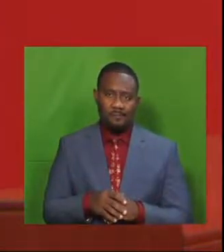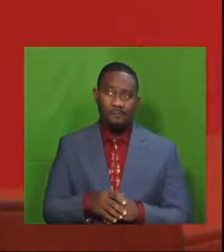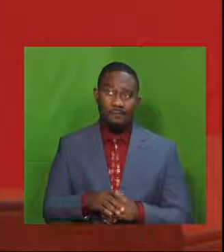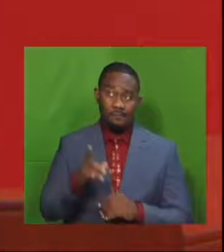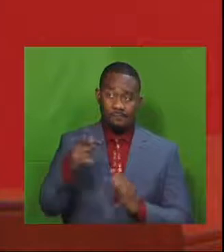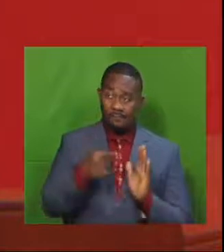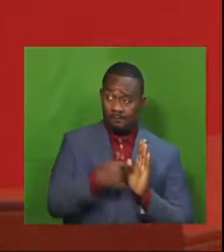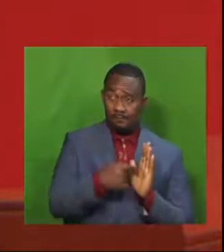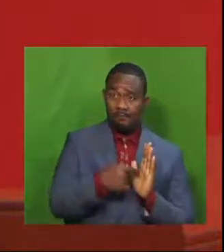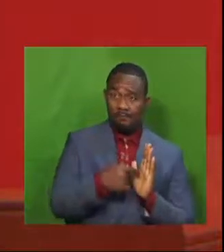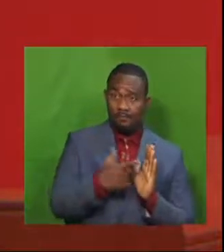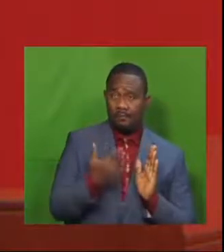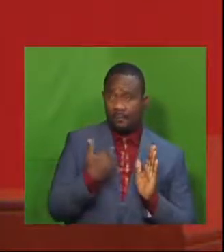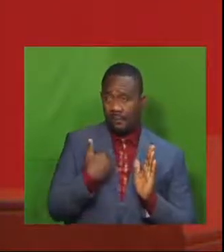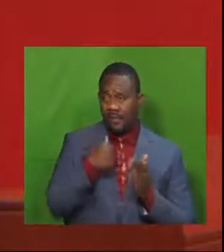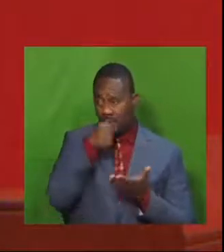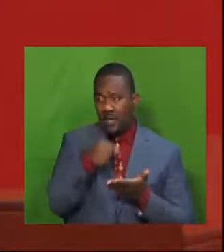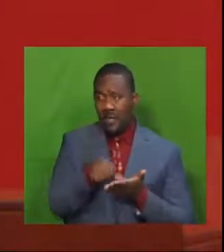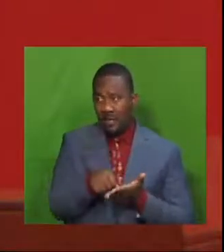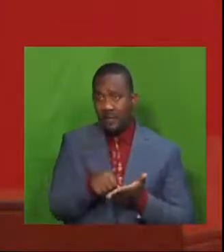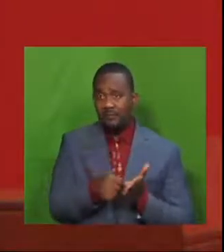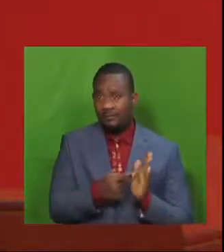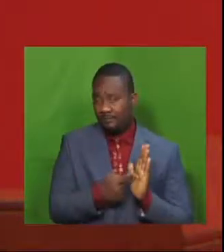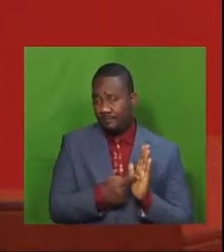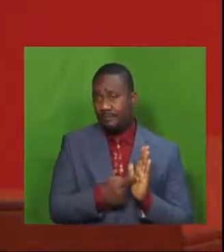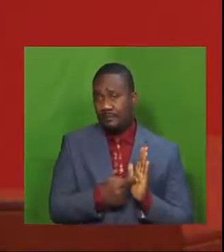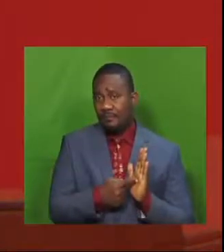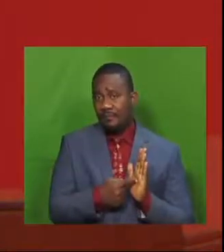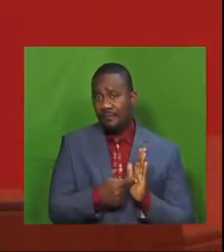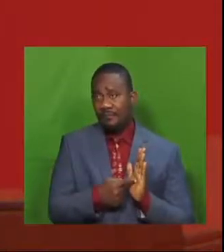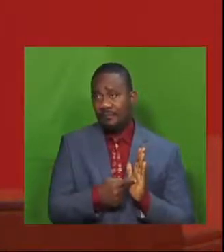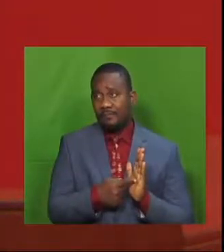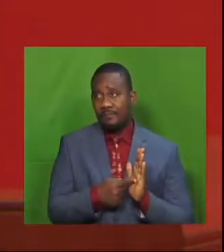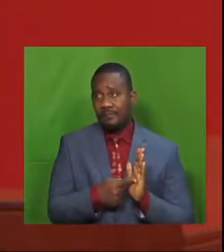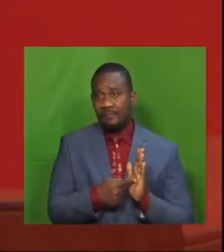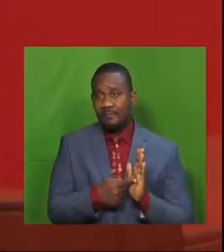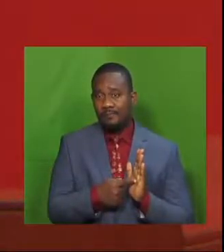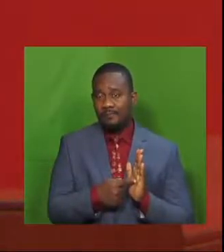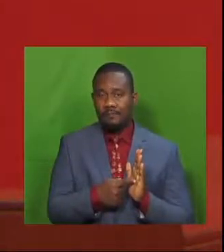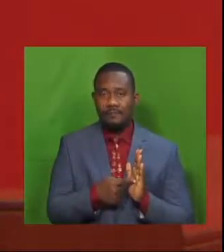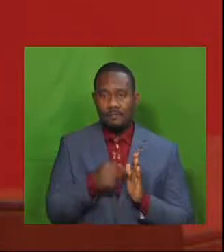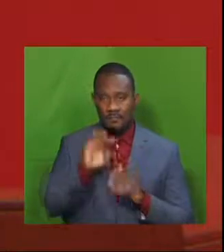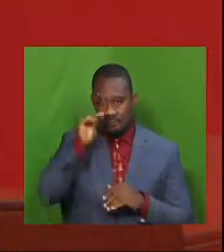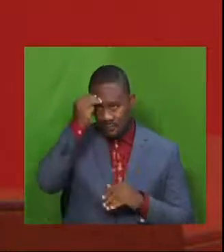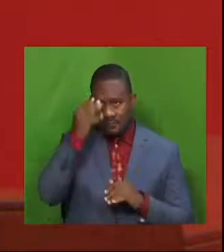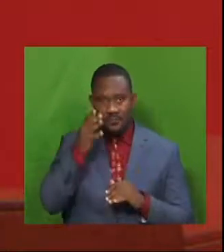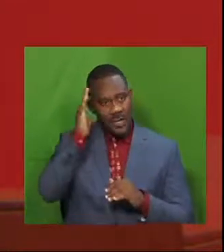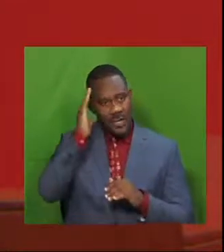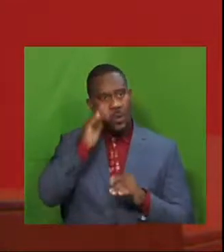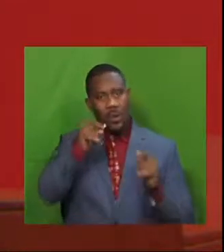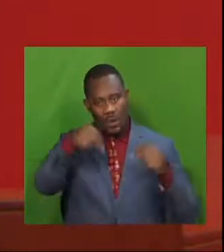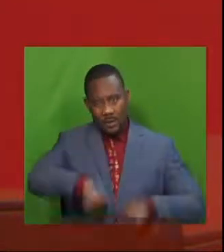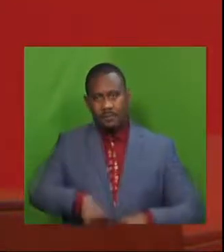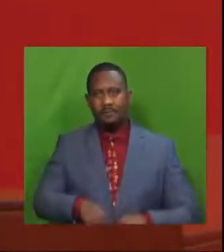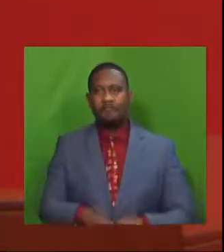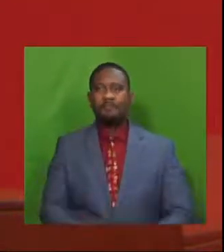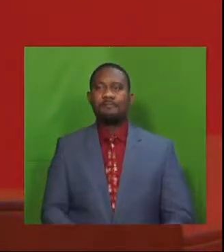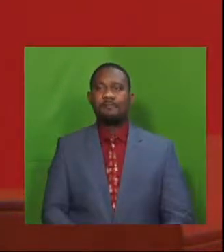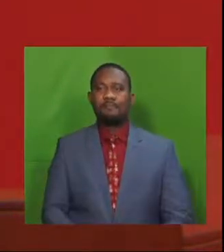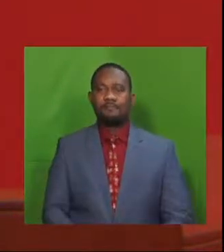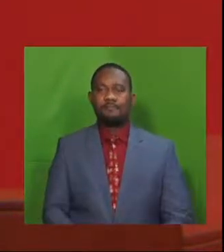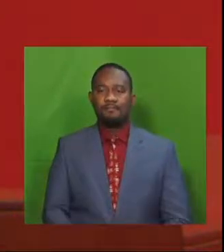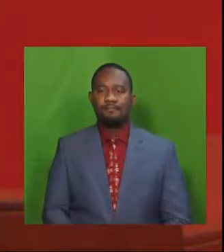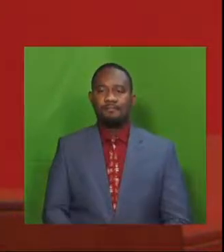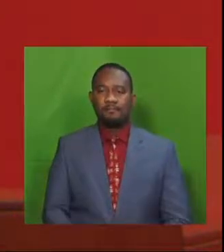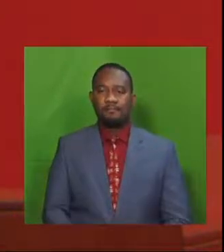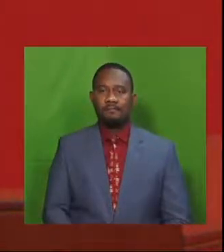Manyo, there's a letter to that effect. So, obviously, the Minister will come and answer your question. And